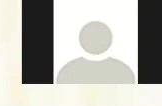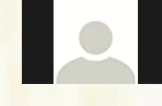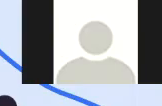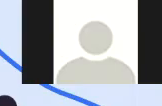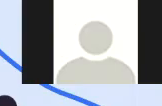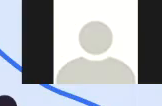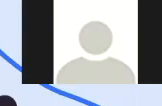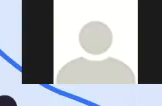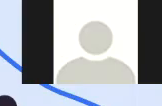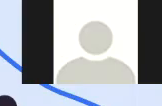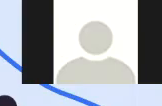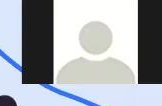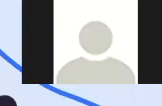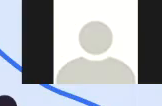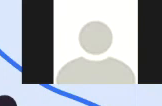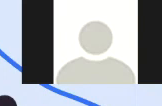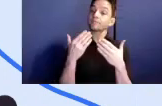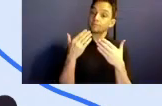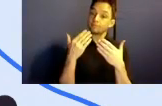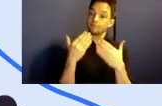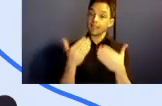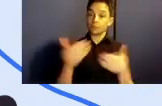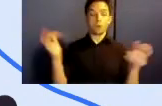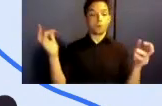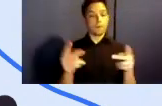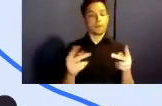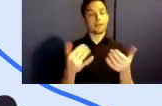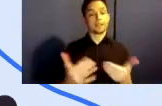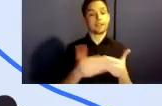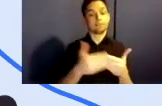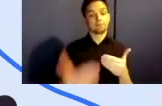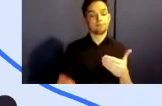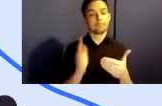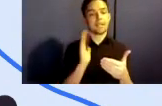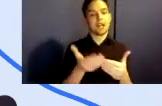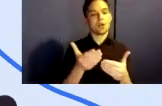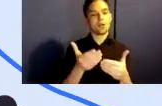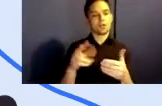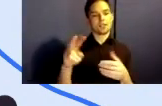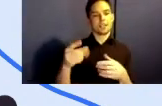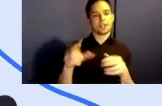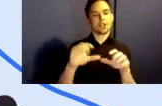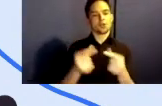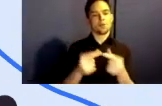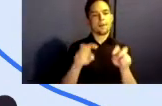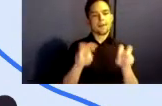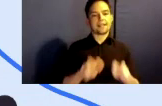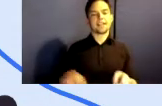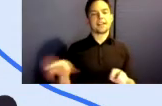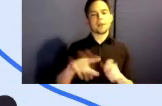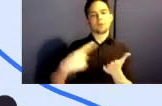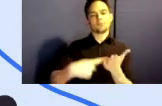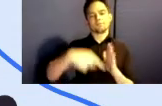Okay, thank you. We're back. We are now going to move to our second group of panelists who are going to dive in